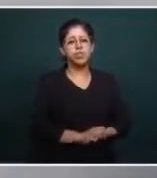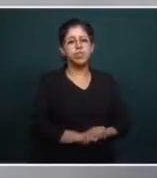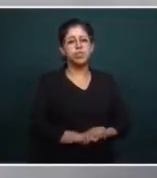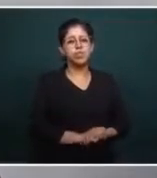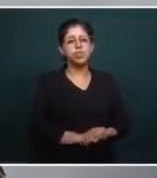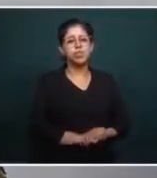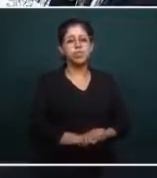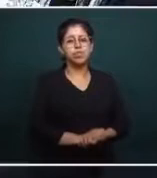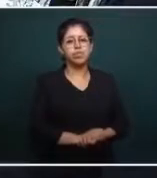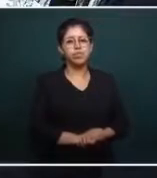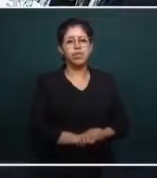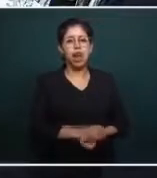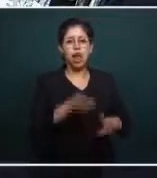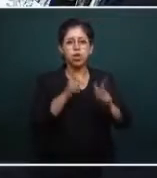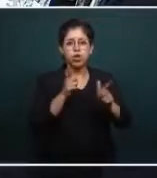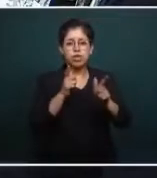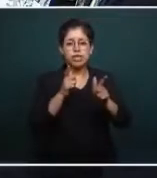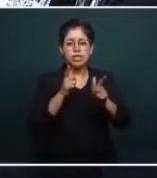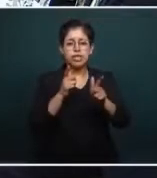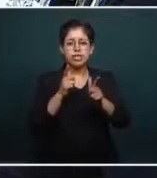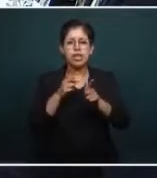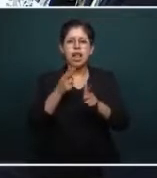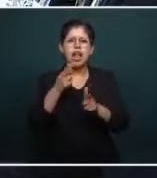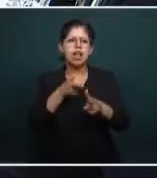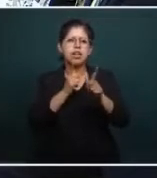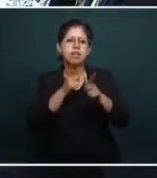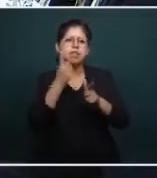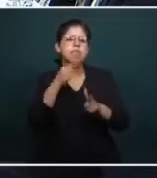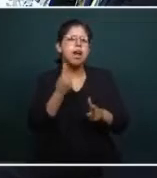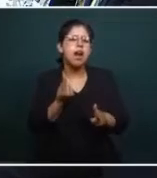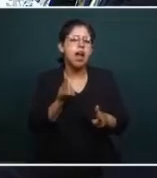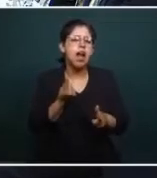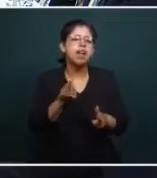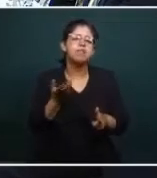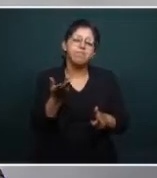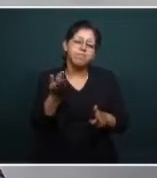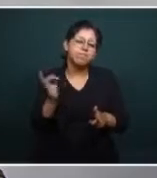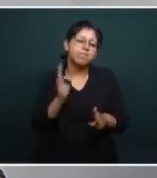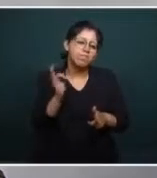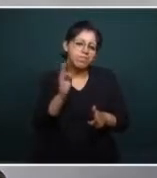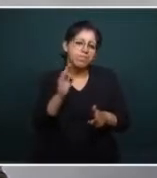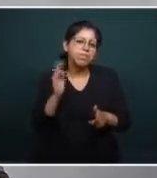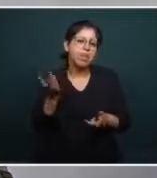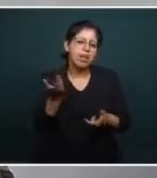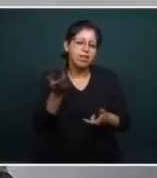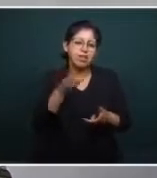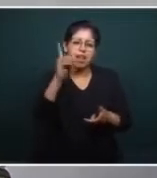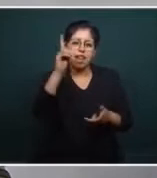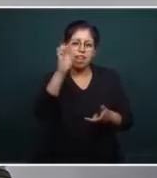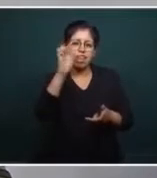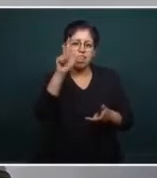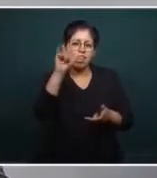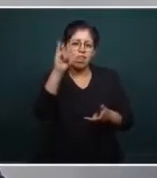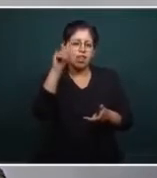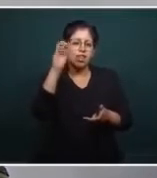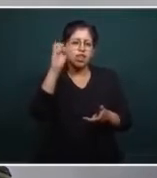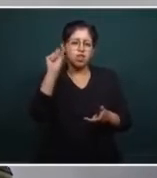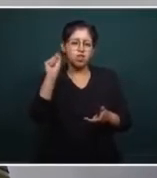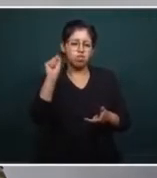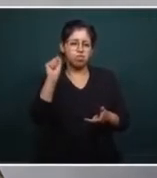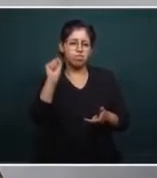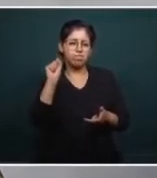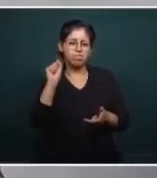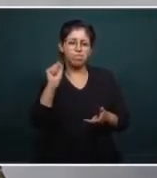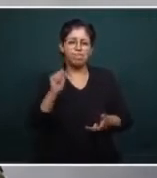armas these arms, para poder in order to cometer commit diferentes tipos de delitos different type of y bueno, no crimes. se identifica